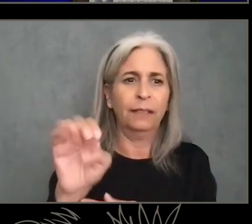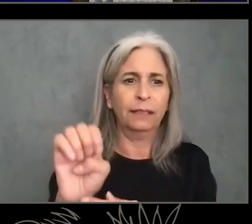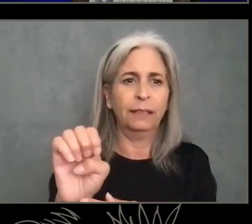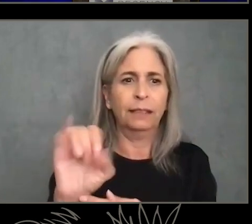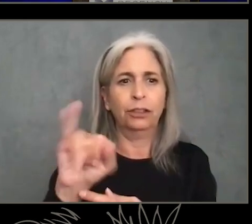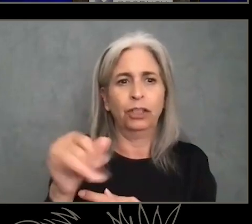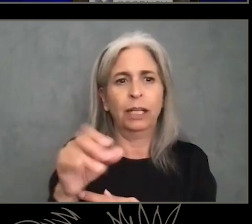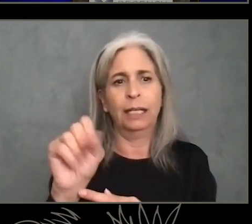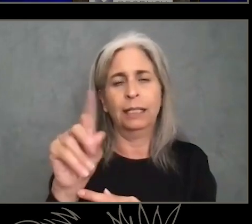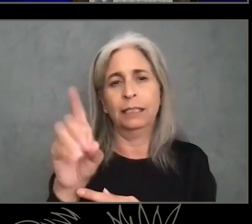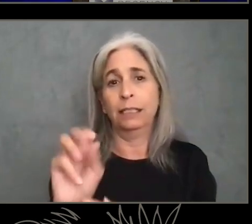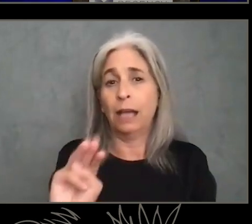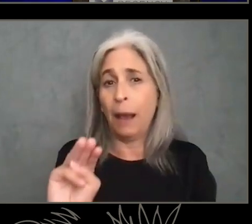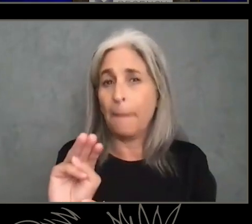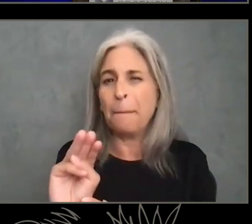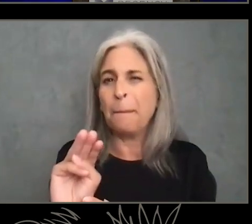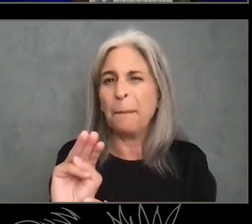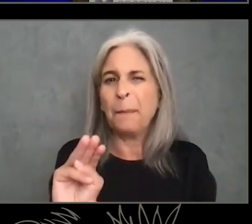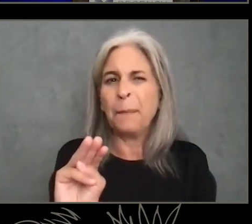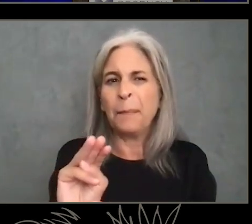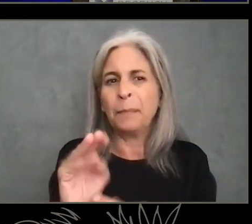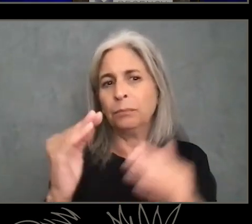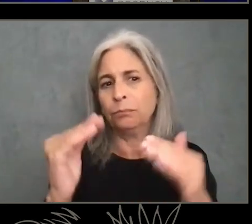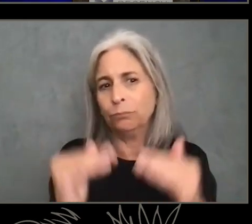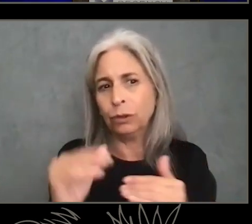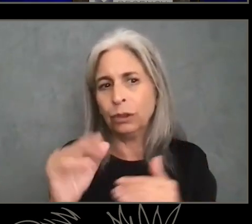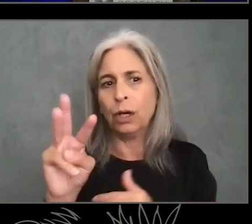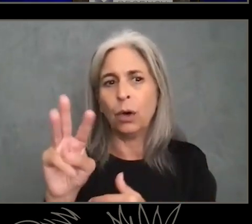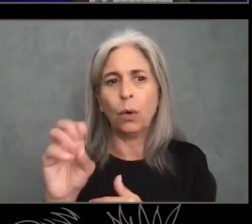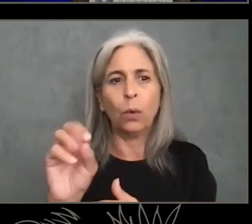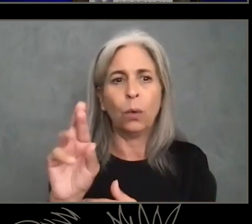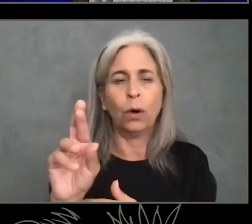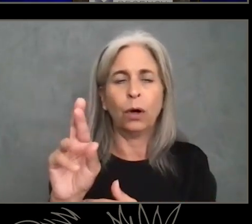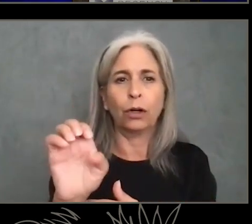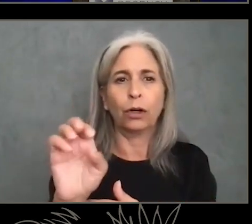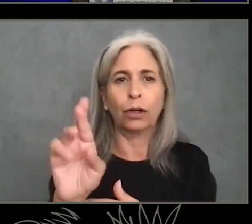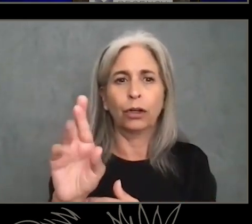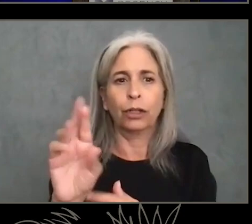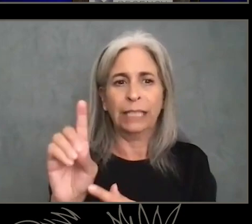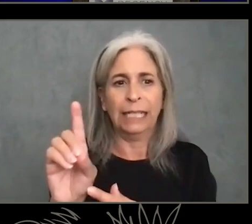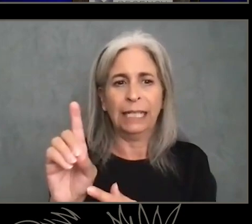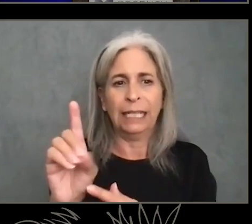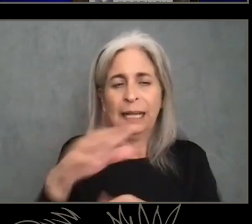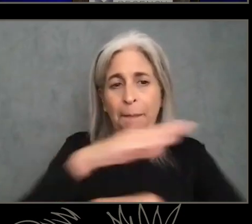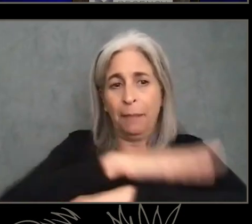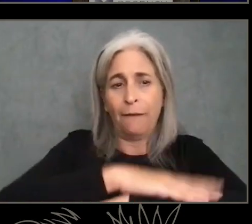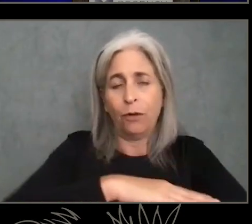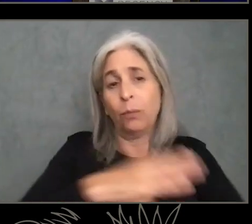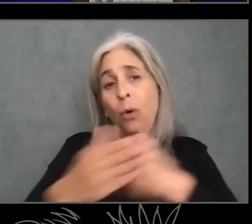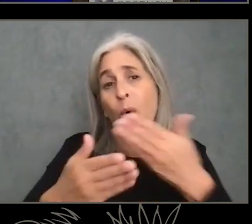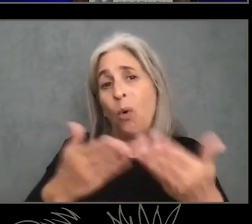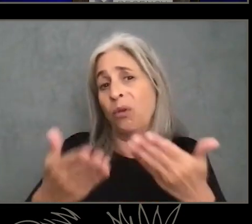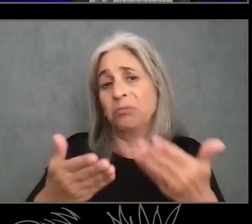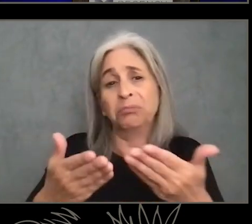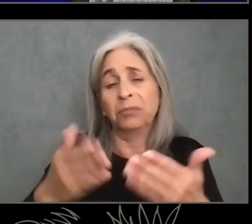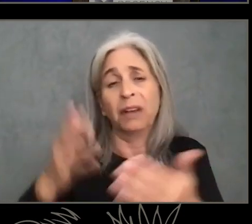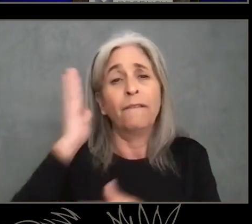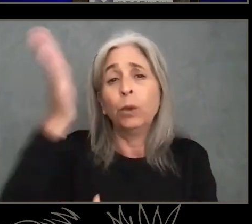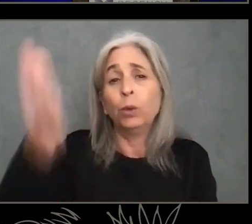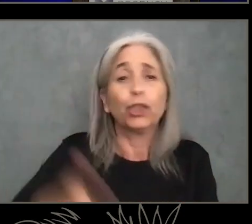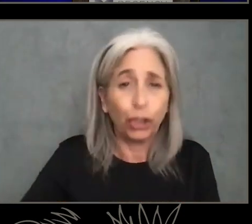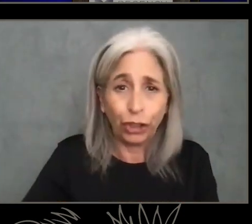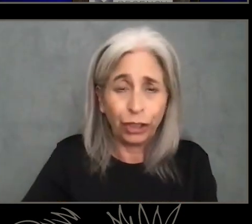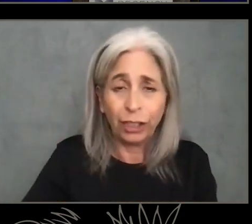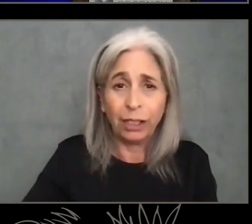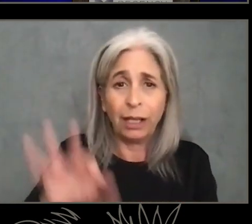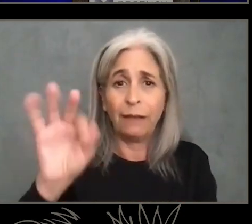using the Vitesse.js DOM, Workerd platform, or even